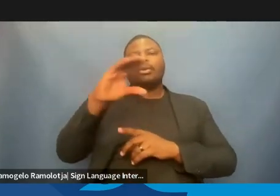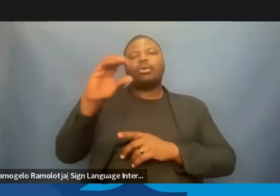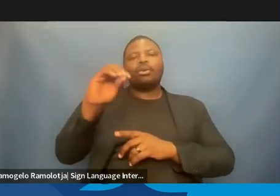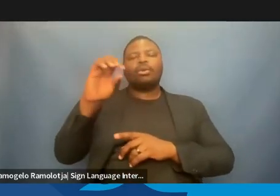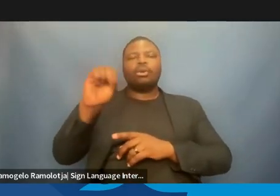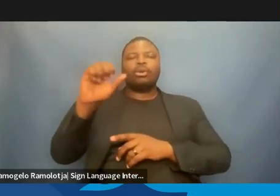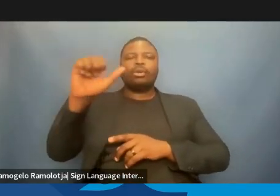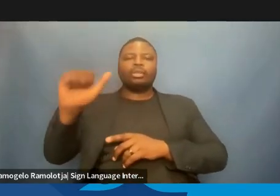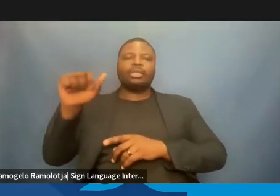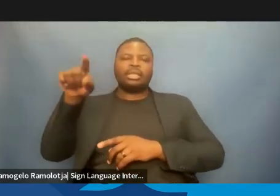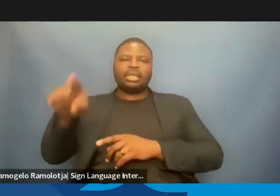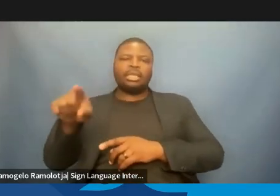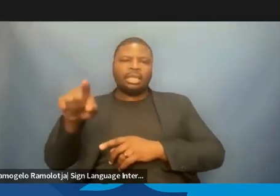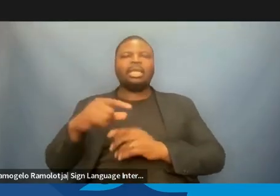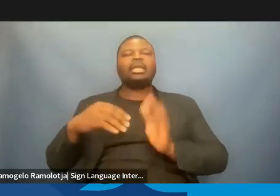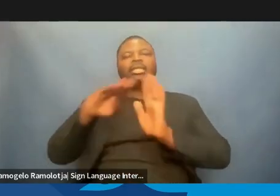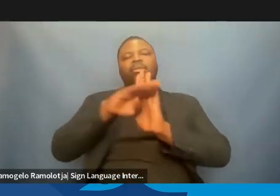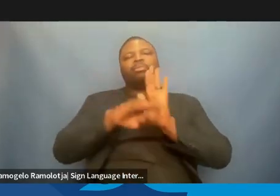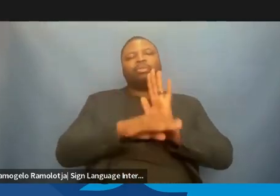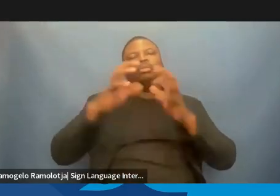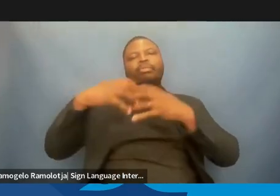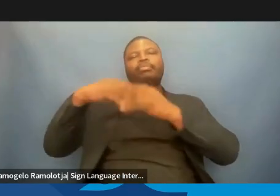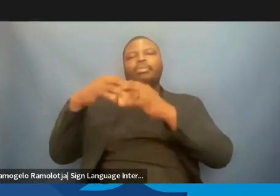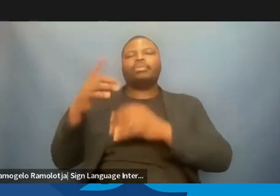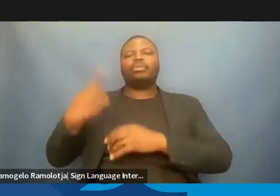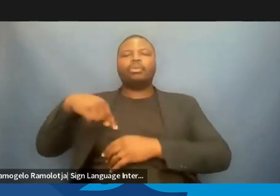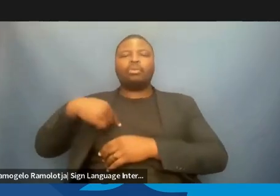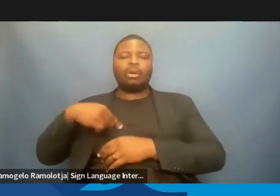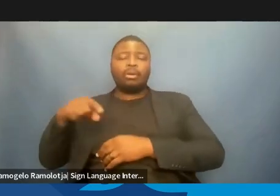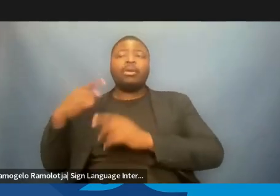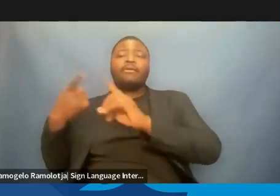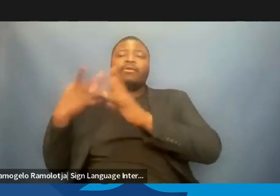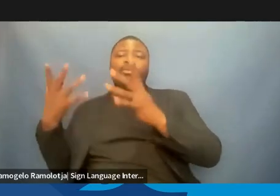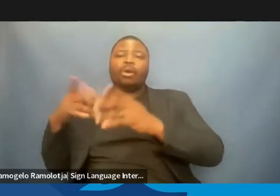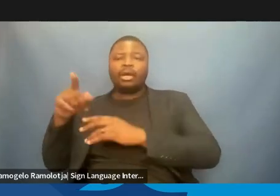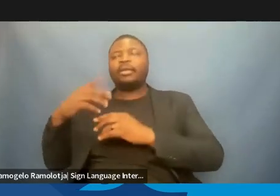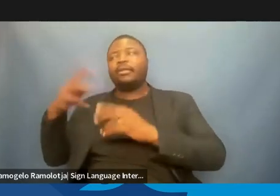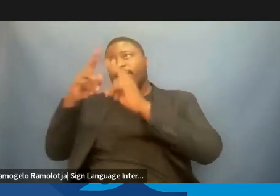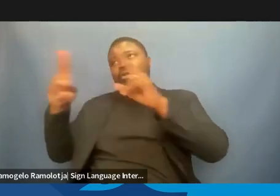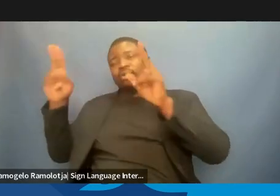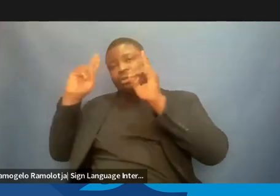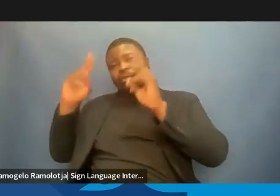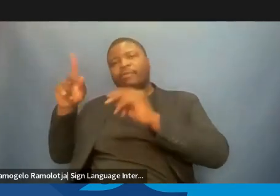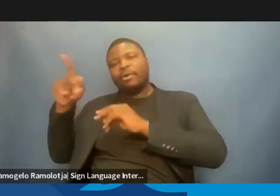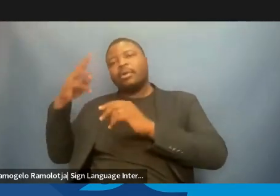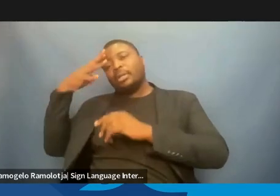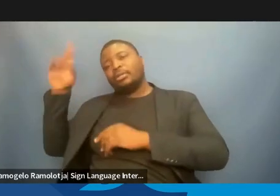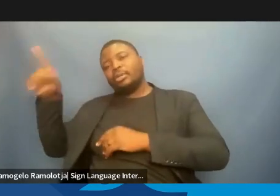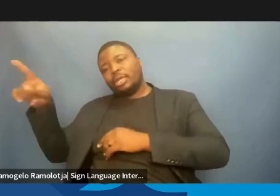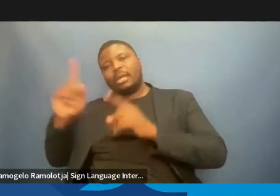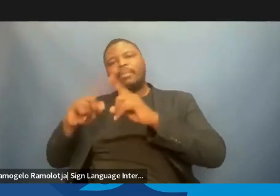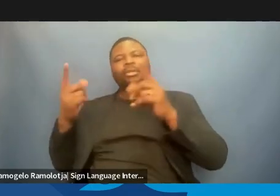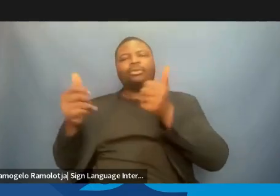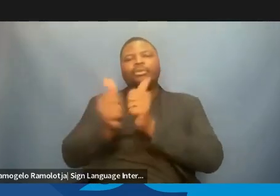from the University of Pretoria, working with us as the city, being the funders. But I wanted to speak on the issue